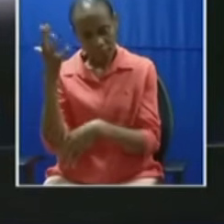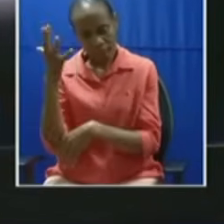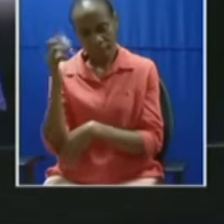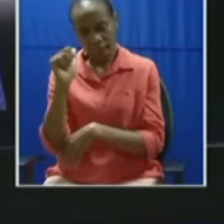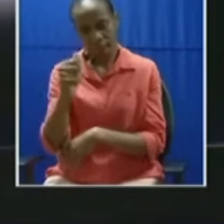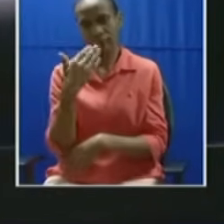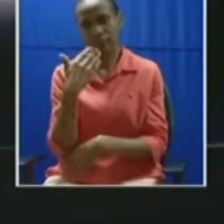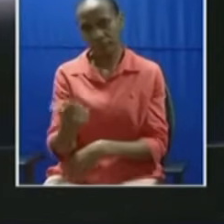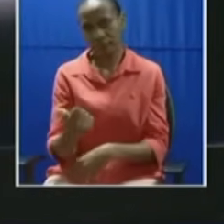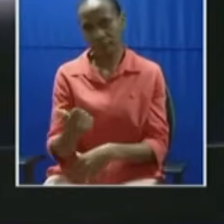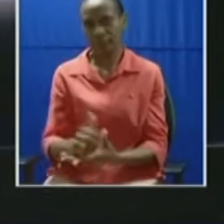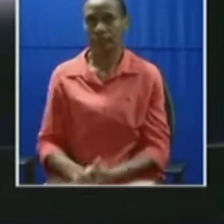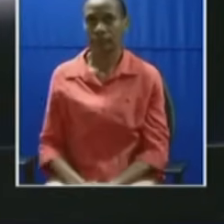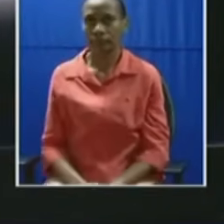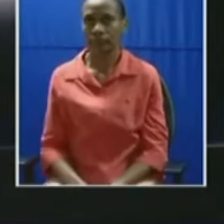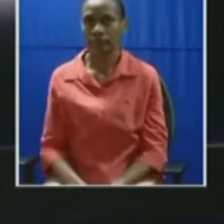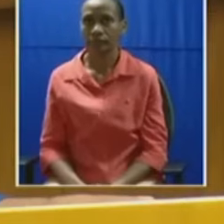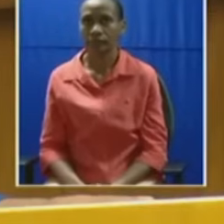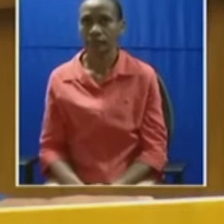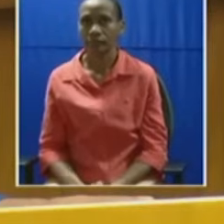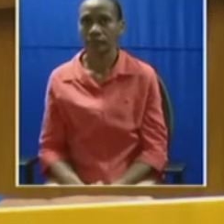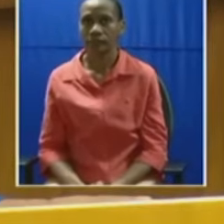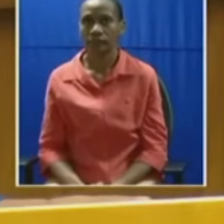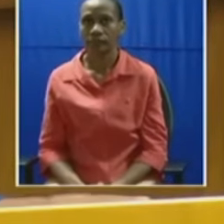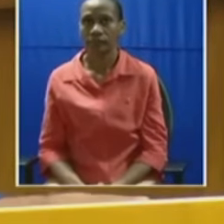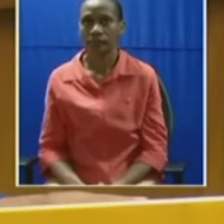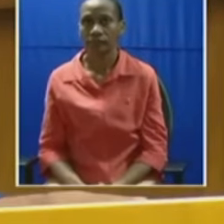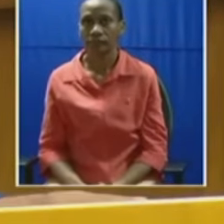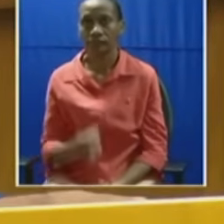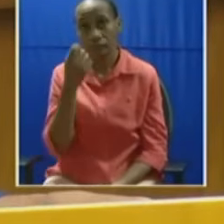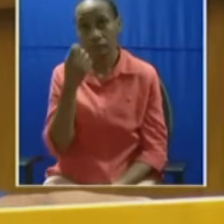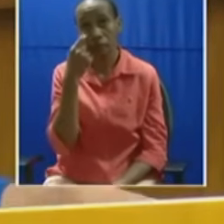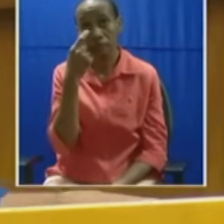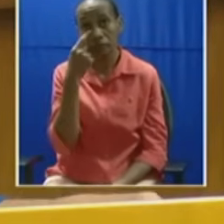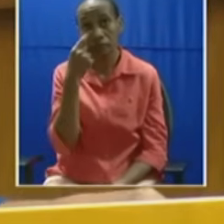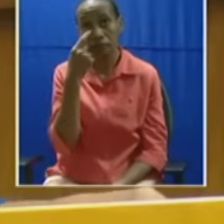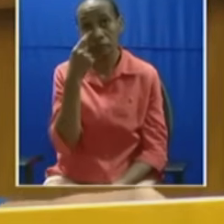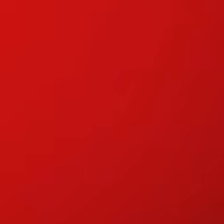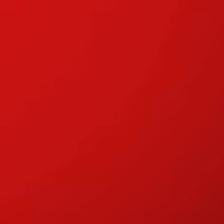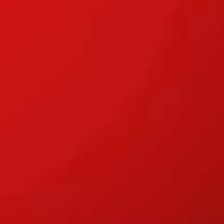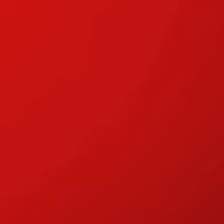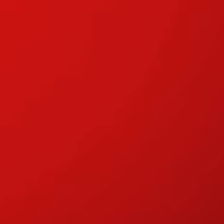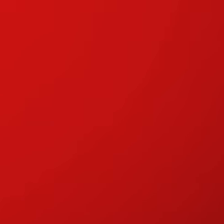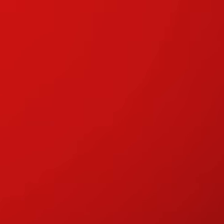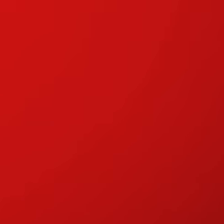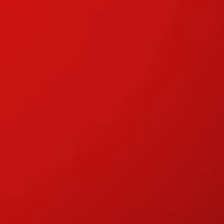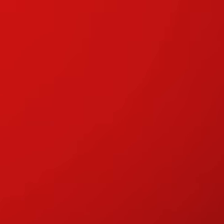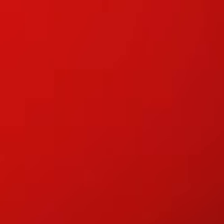Thank you very much.